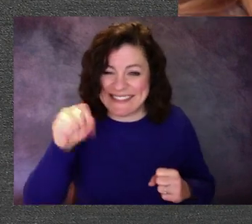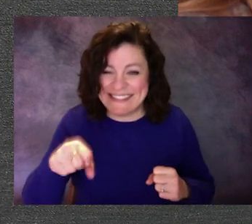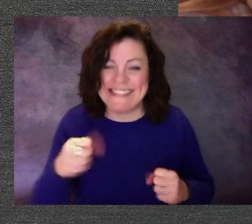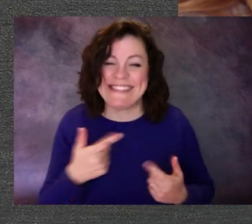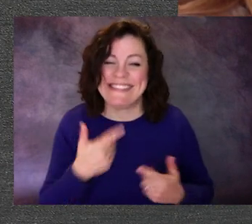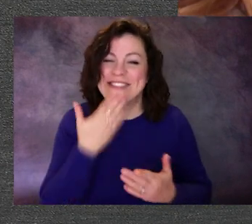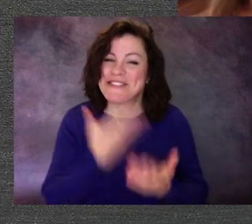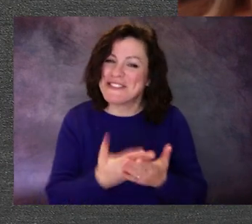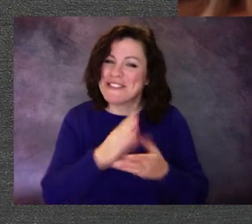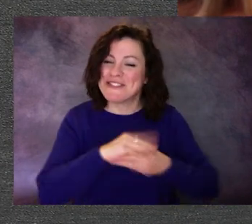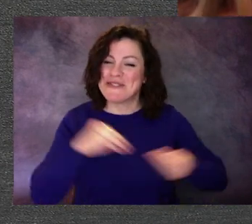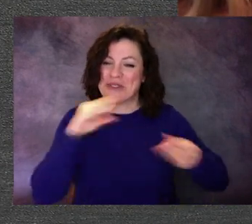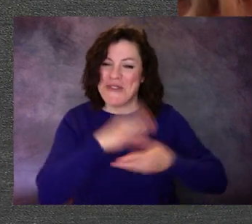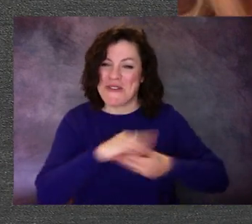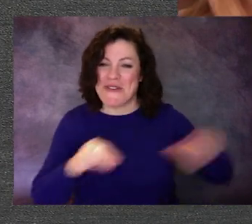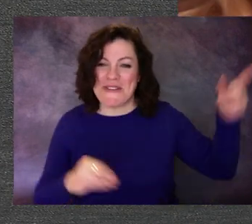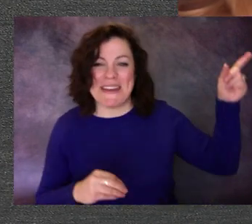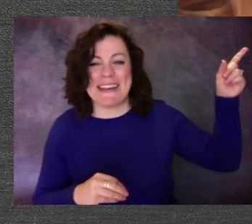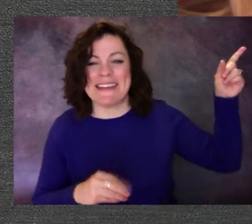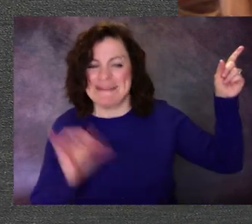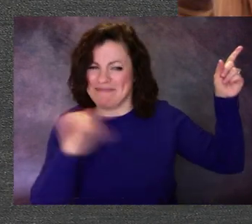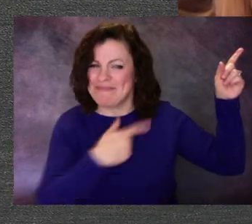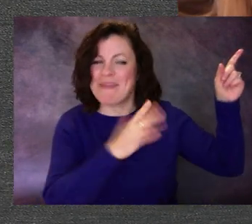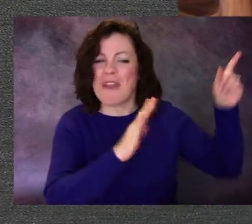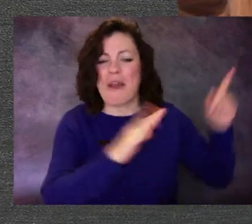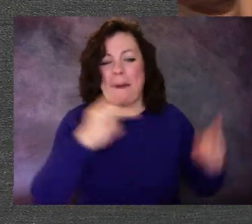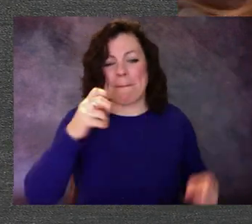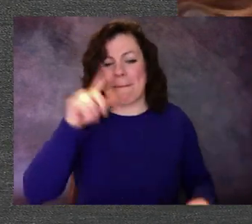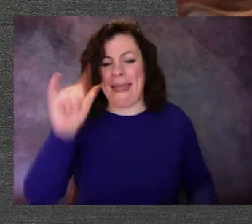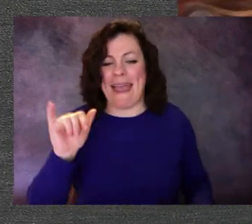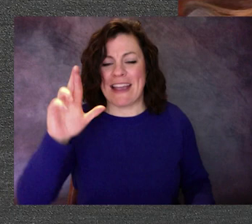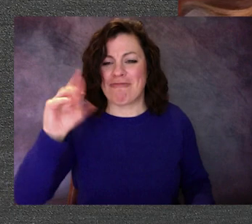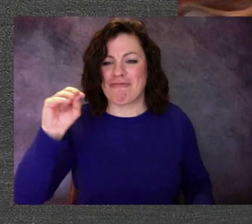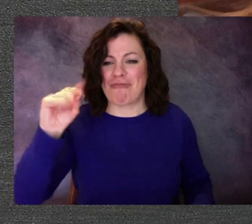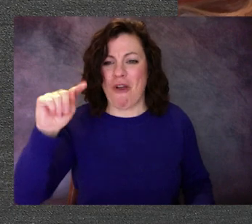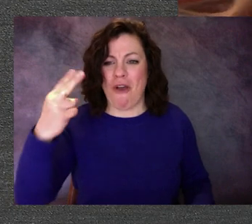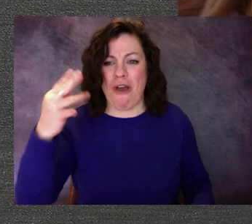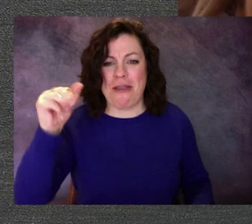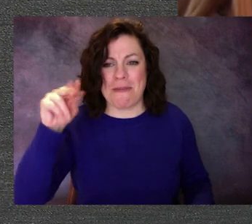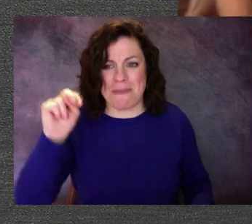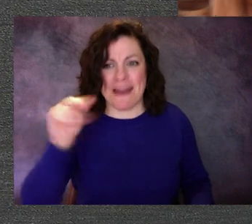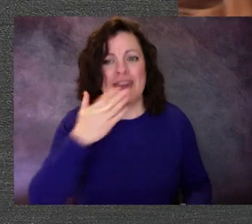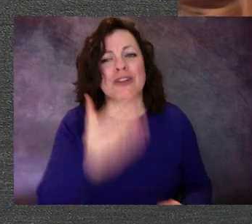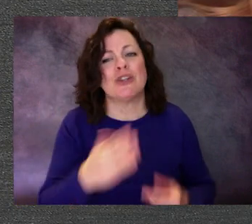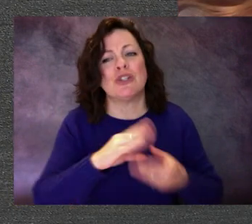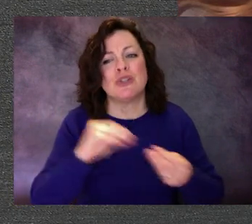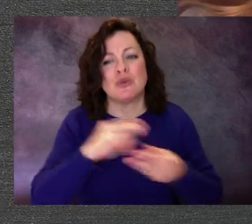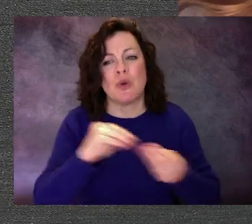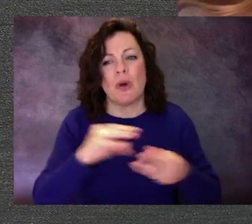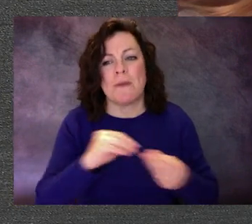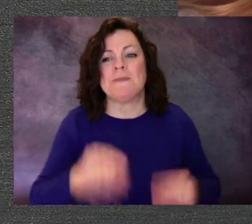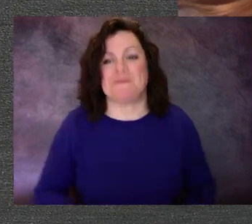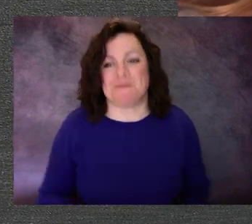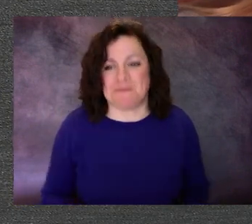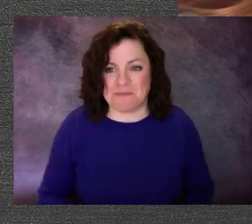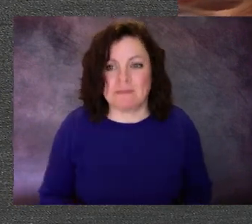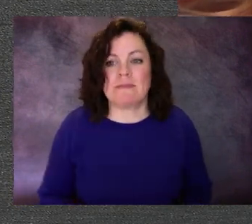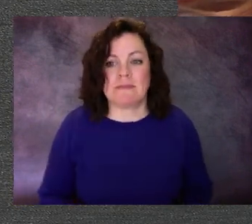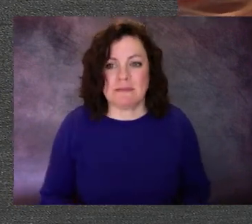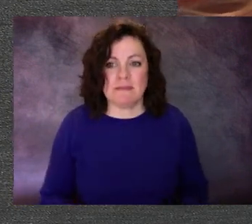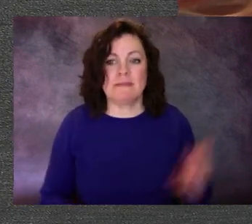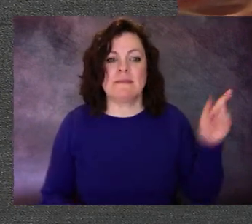It's so awesome, right? I just think Peggy is so great. She wrote another great book called Officer Buckle and Glory, which is